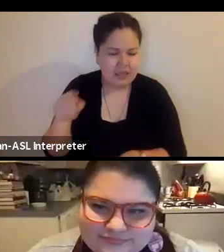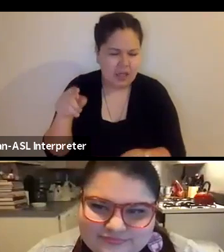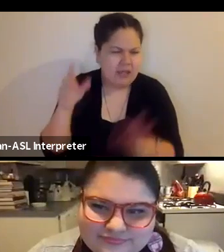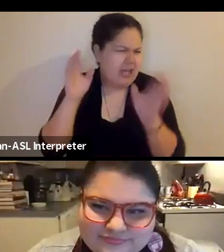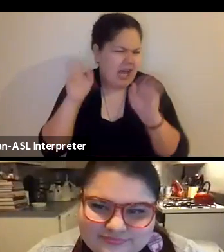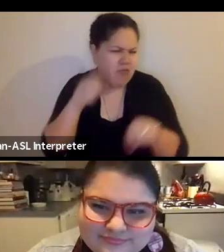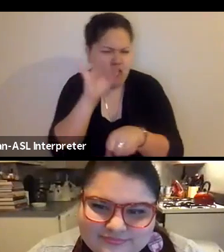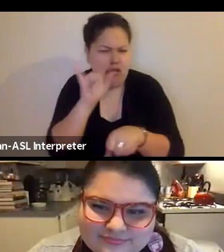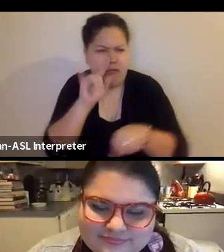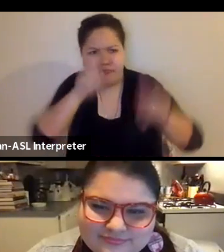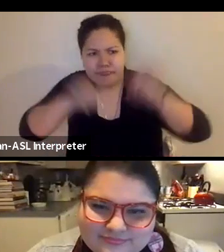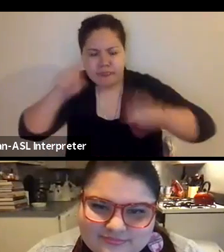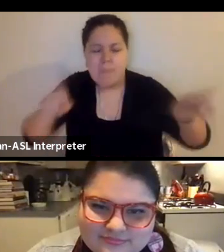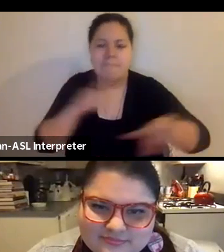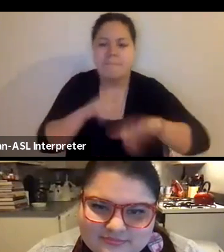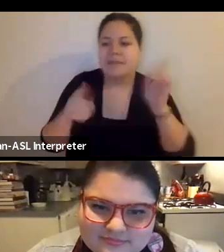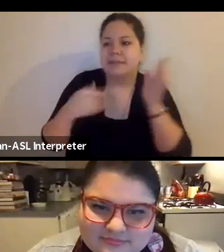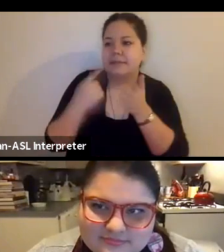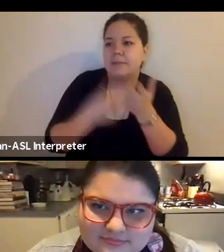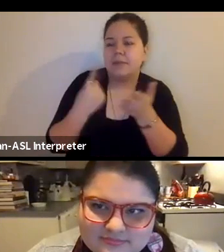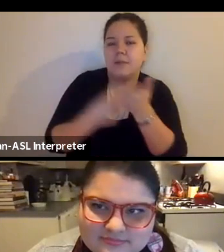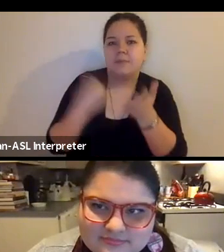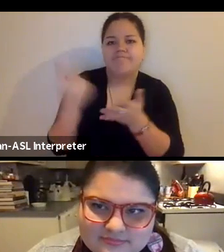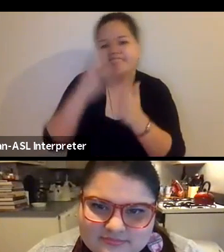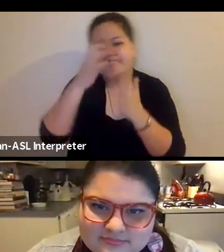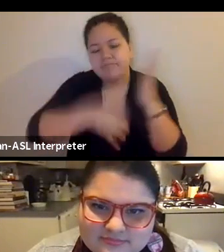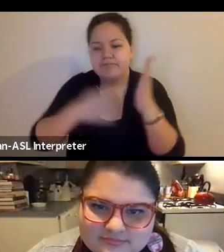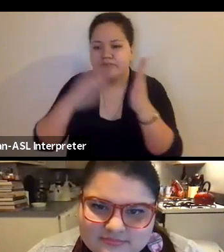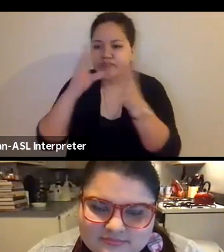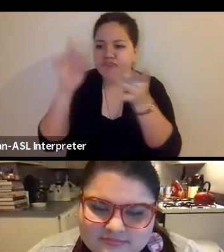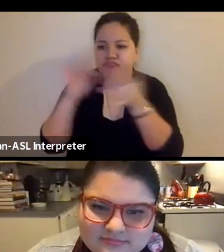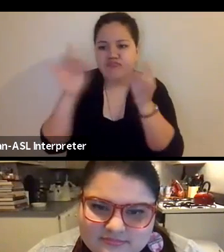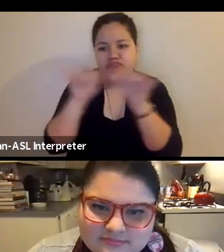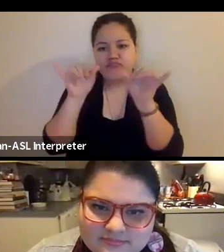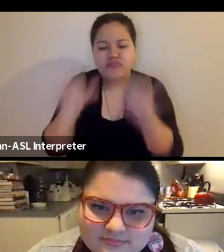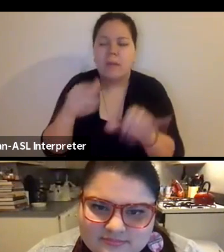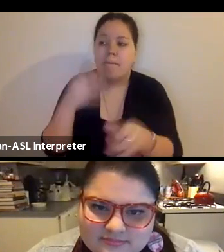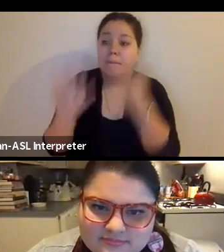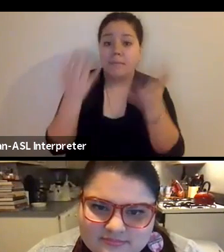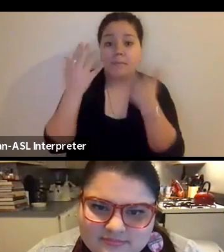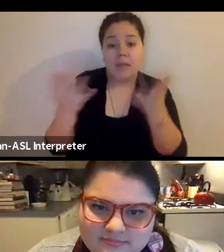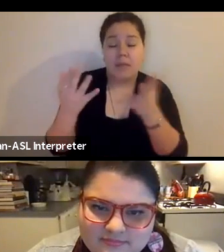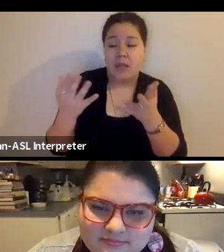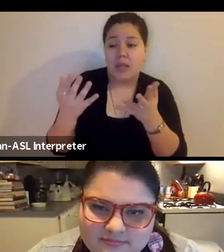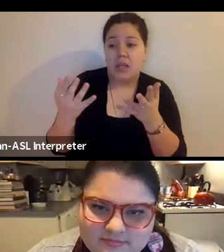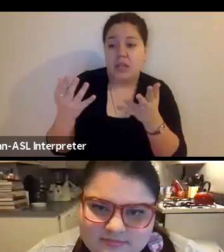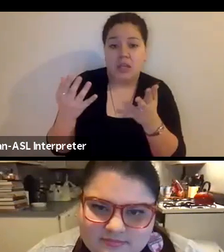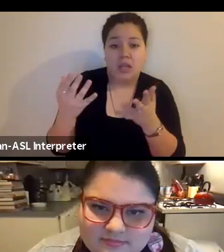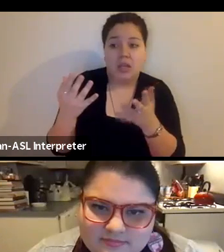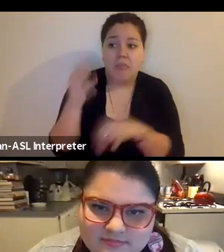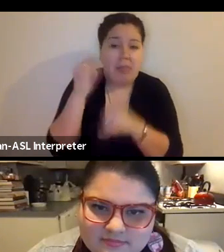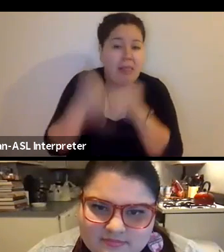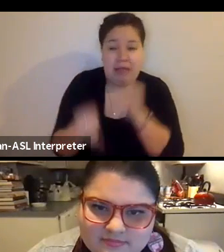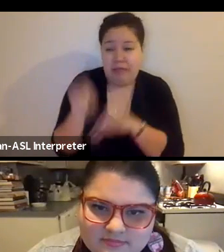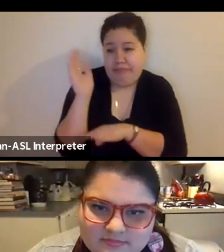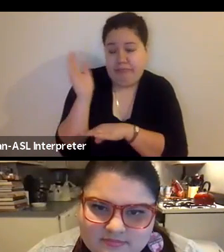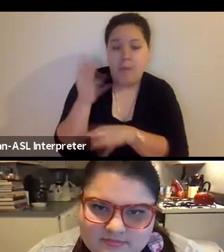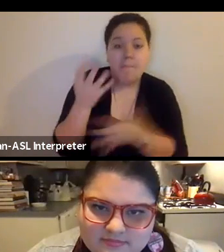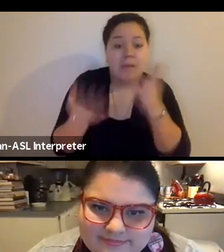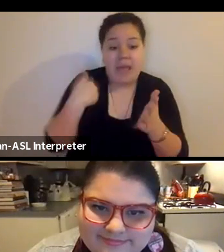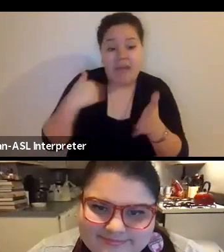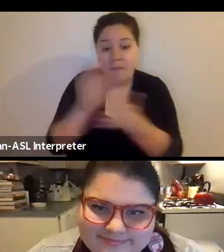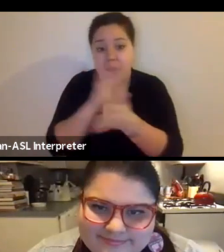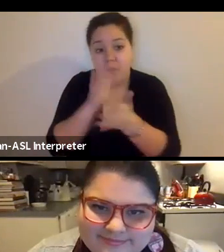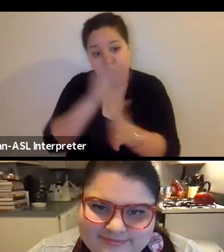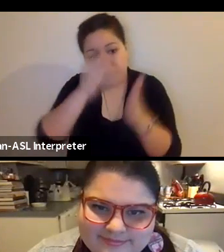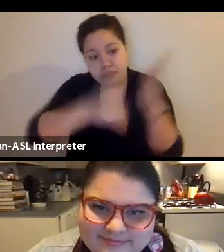there's something that's scripted. Maybe it's a curtain speech, maybe it's a post-show thing. At the very least, it's acknowledged in like some kind of written